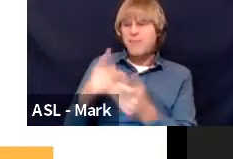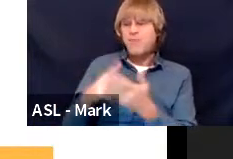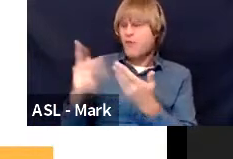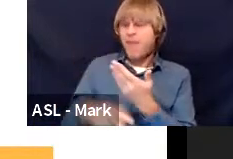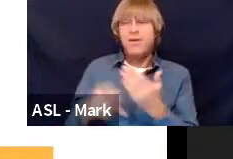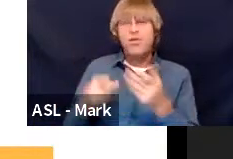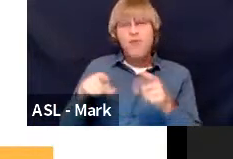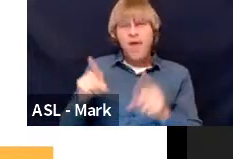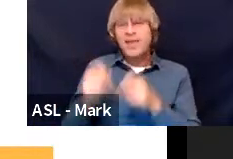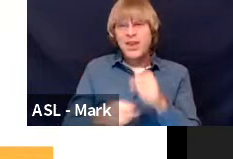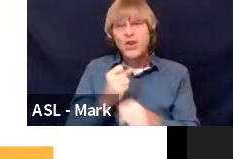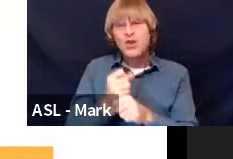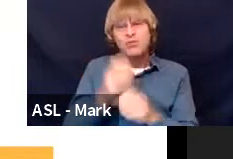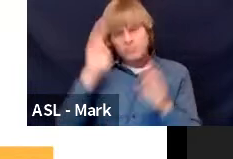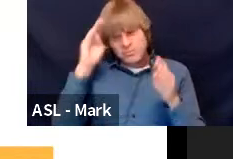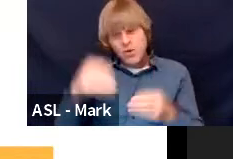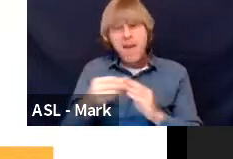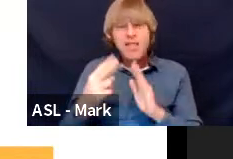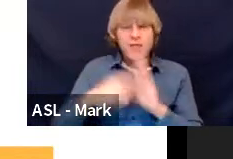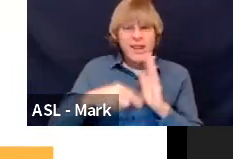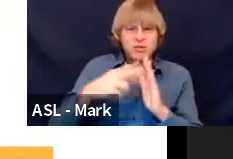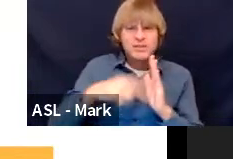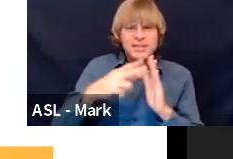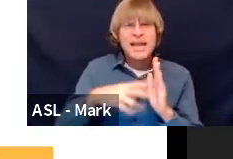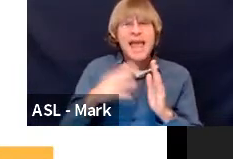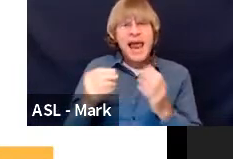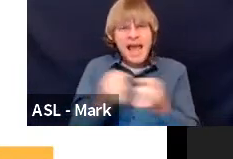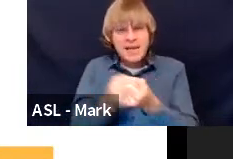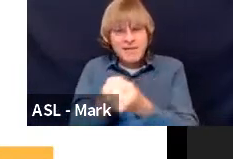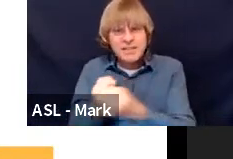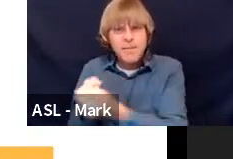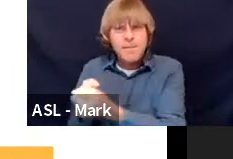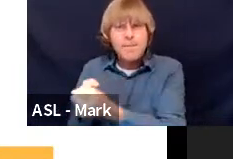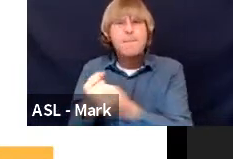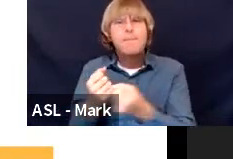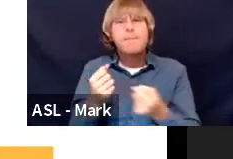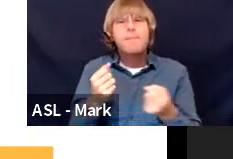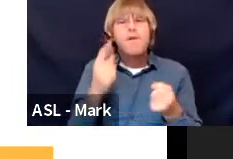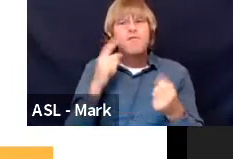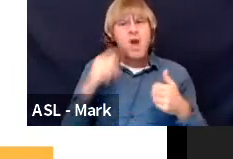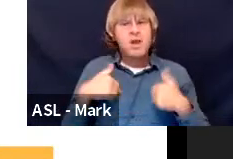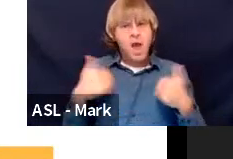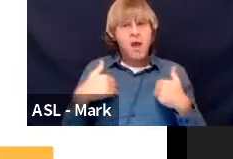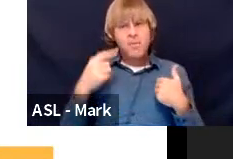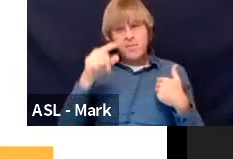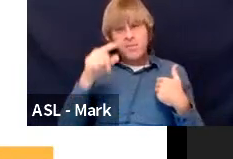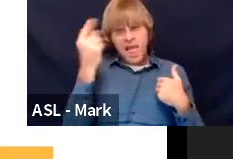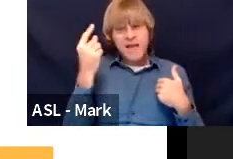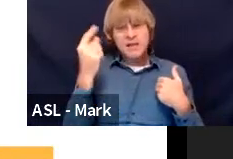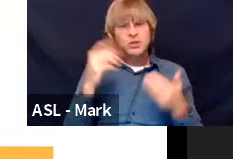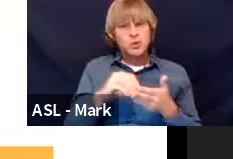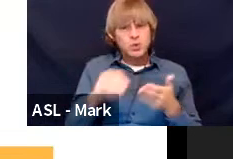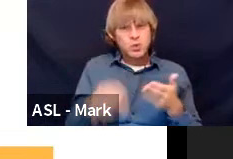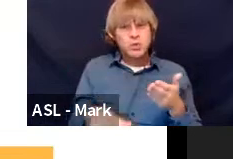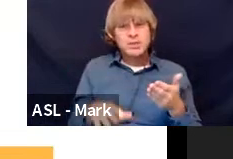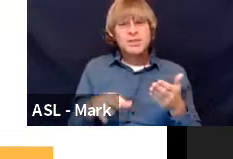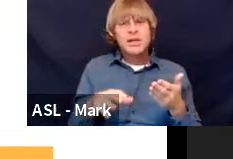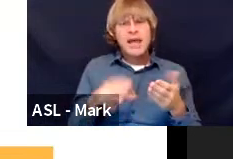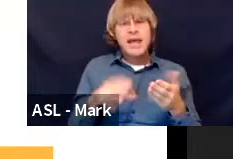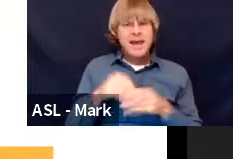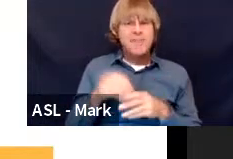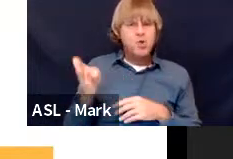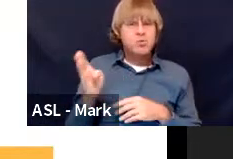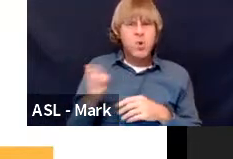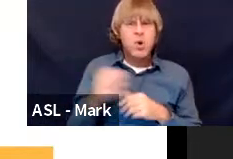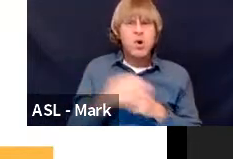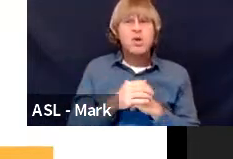programming centered around literacy and activism for young Black students in Baltimore.